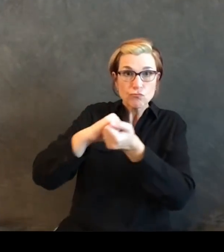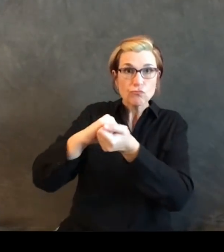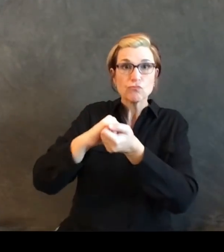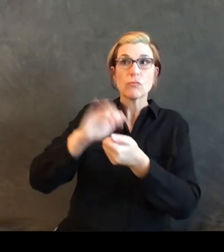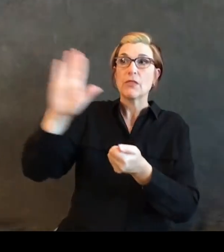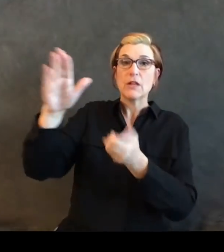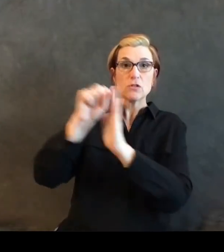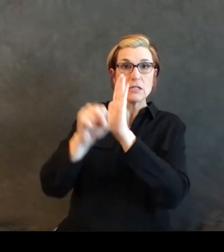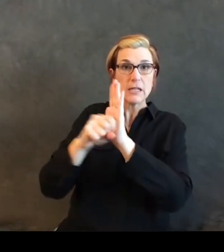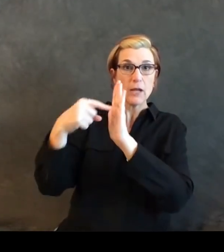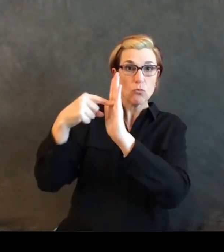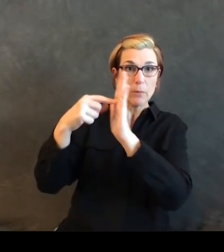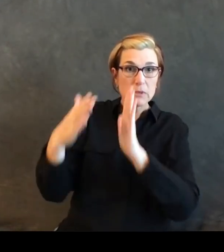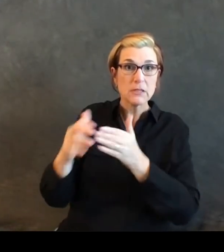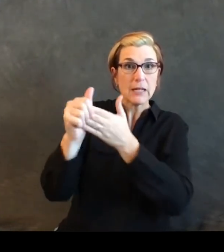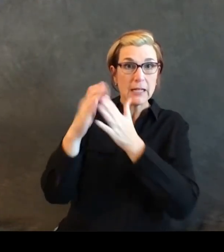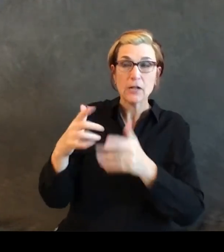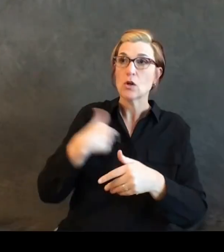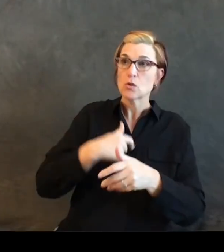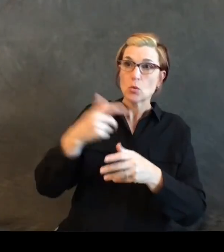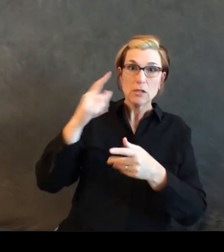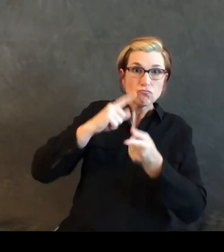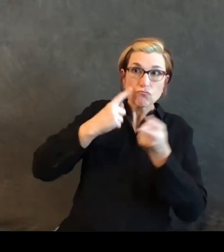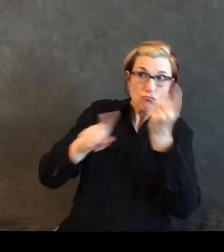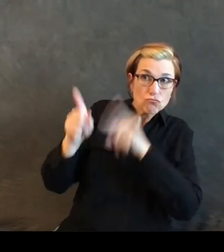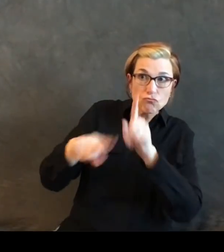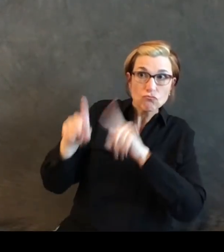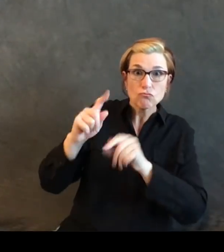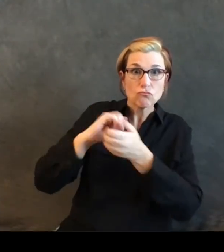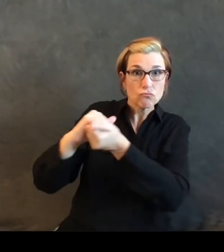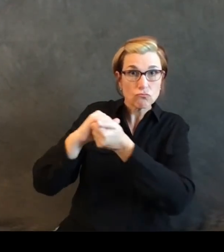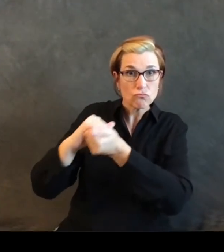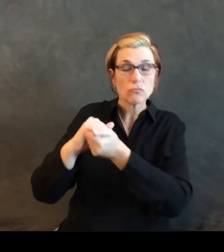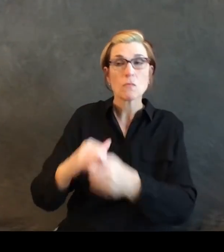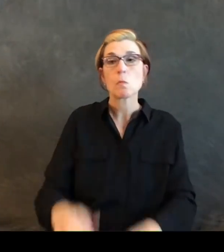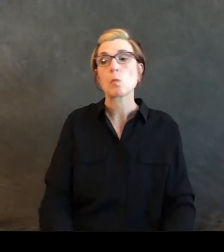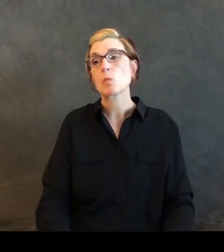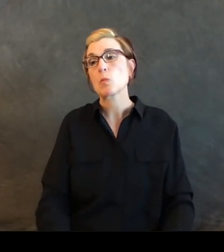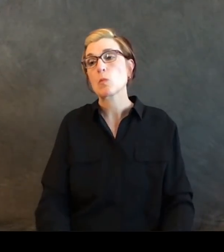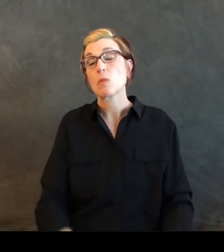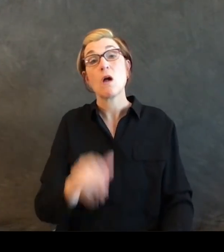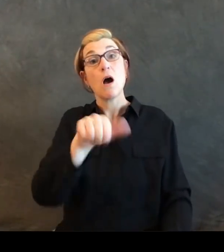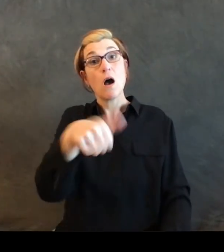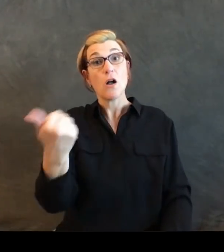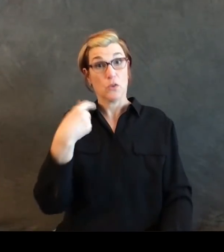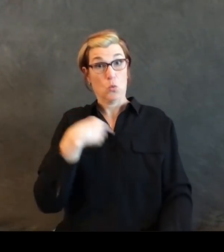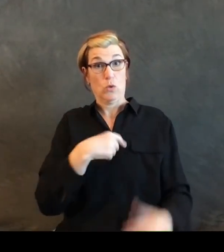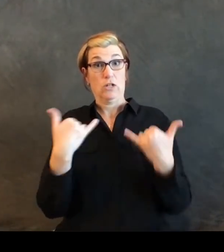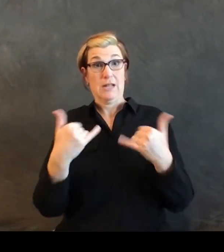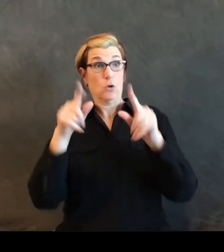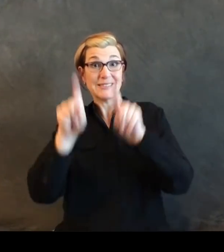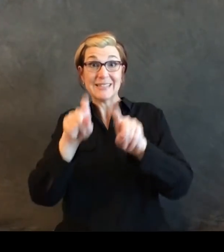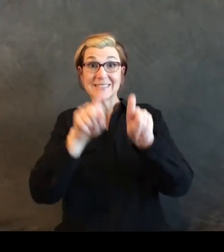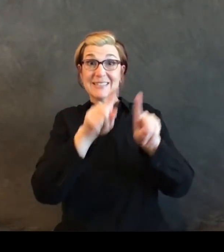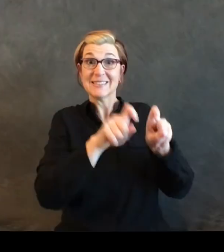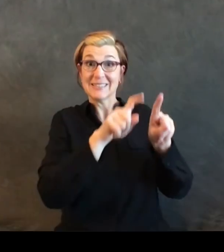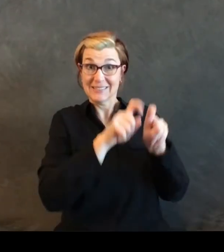We're also doing some very large testings throughout the country. I told you yesterday